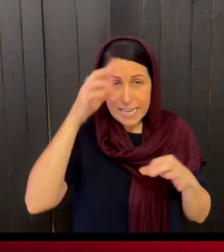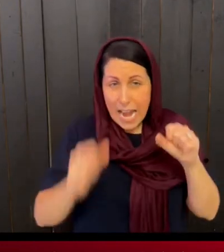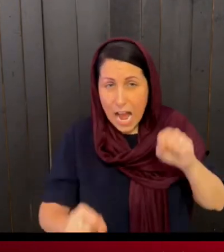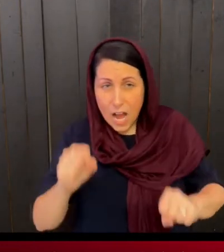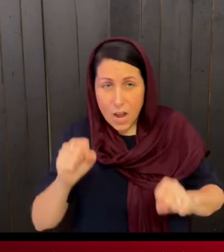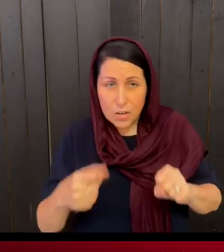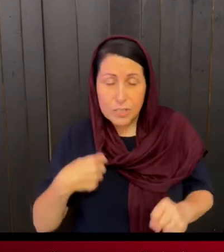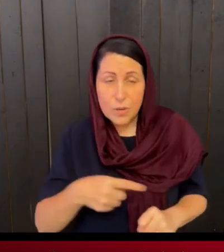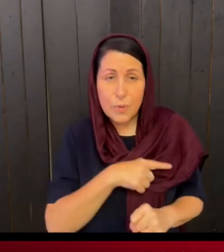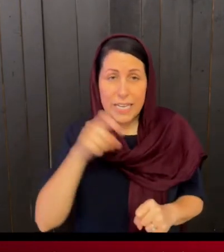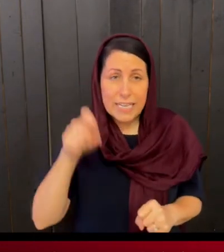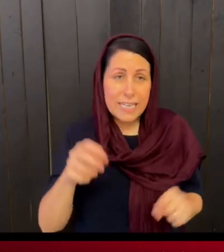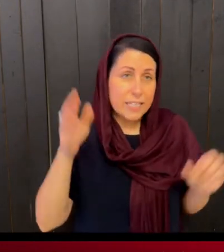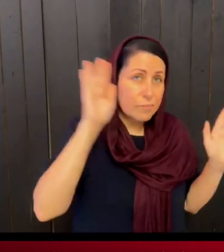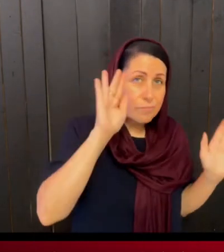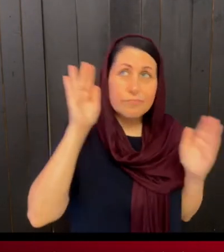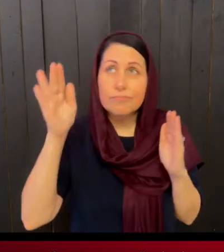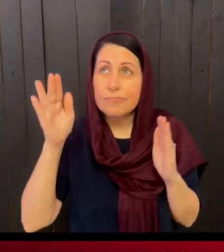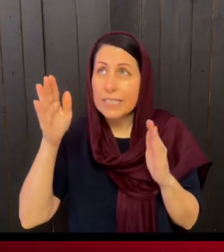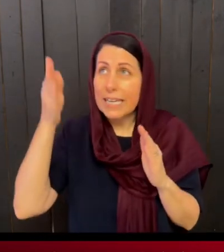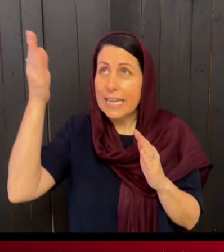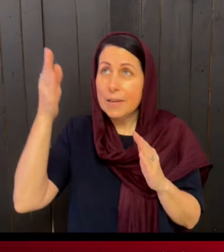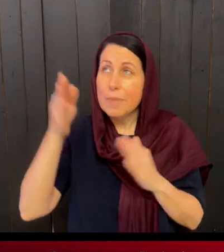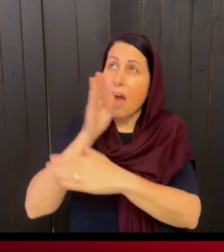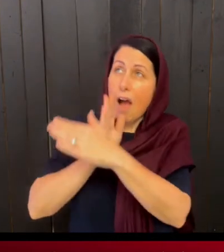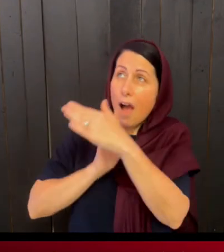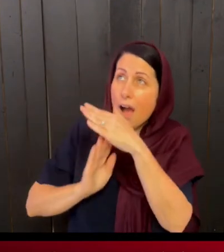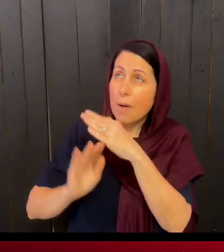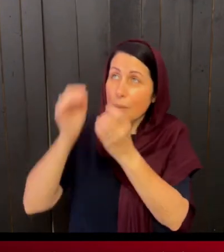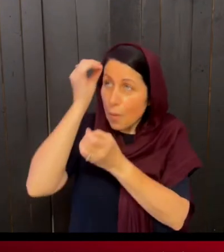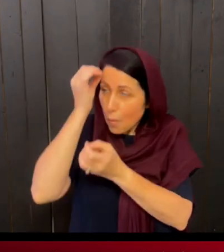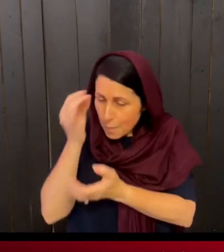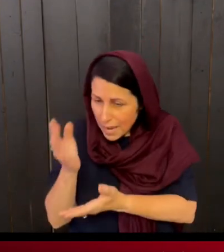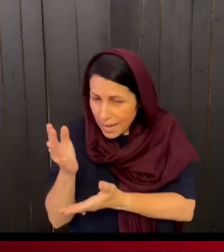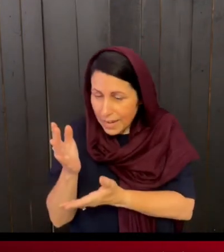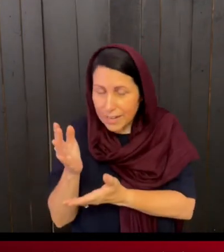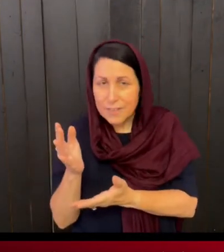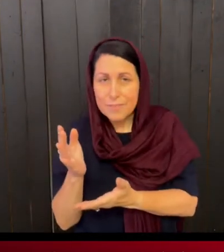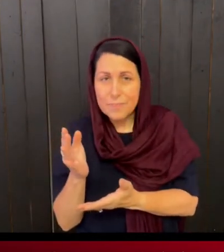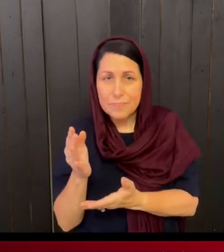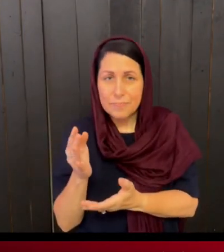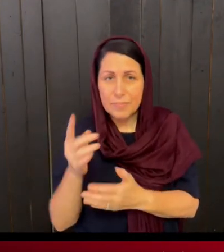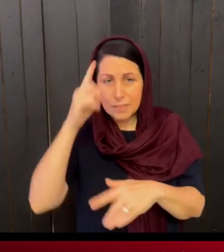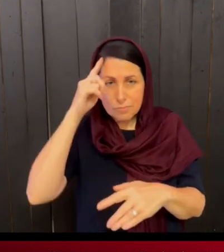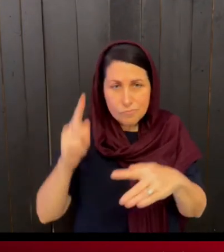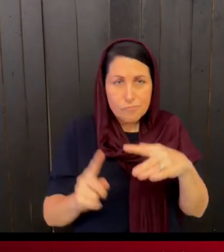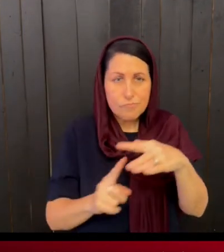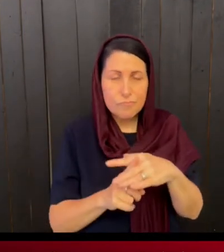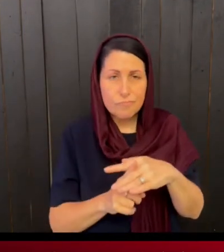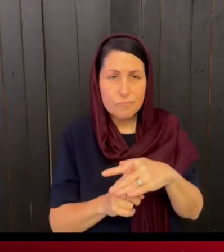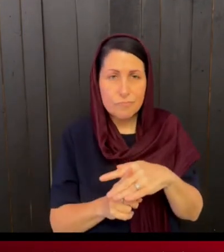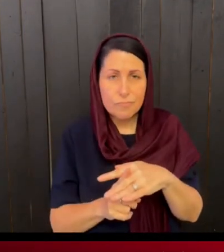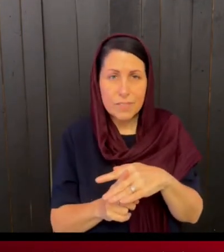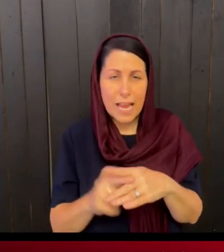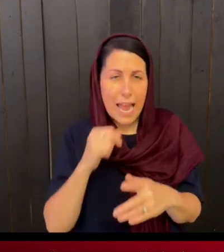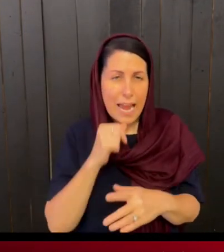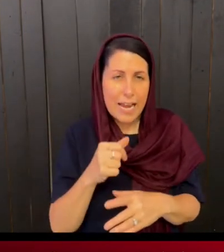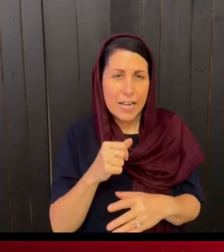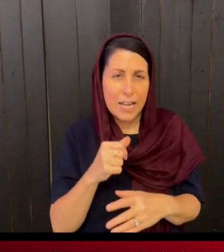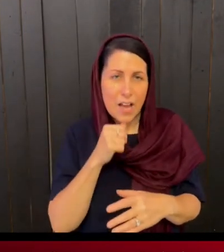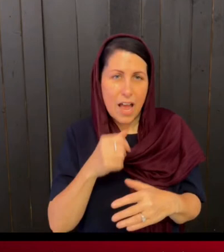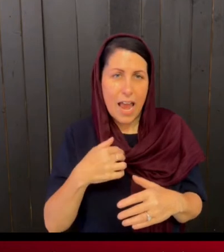back to him in humble obedience. It brings to mind some scriptures. I don't have it memorized what they